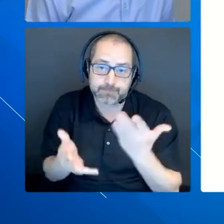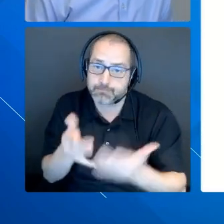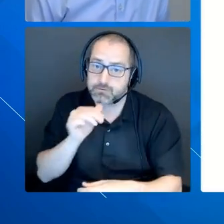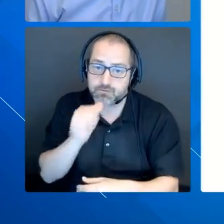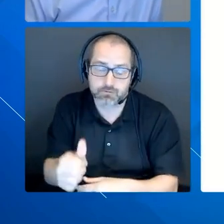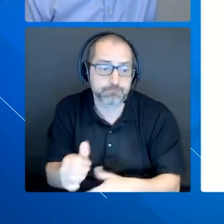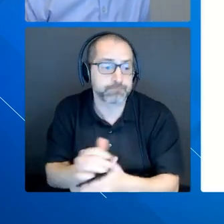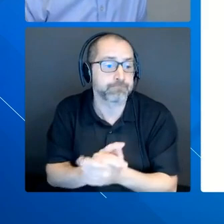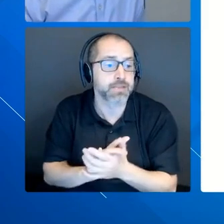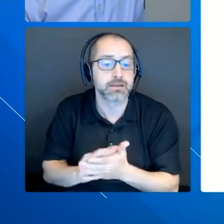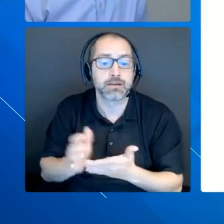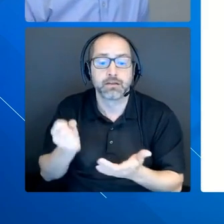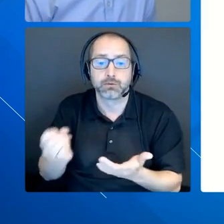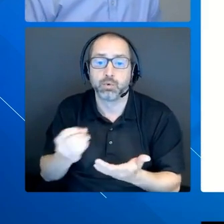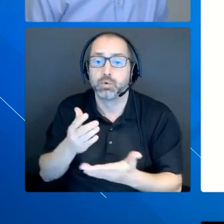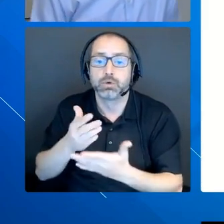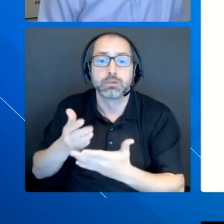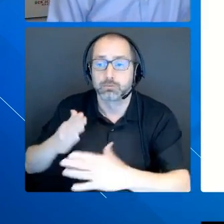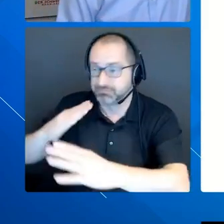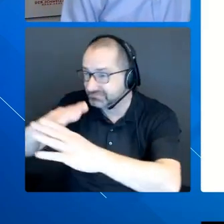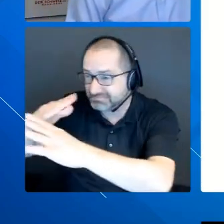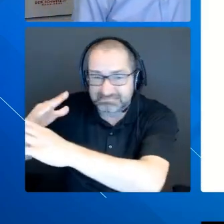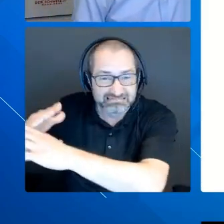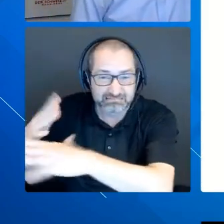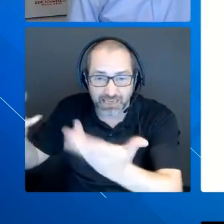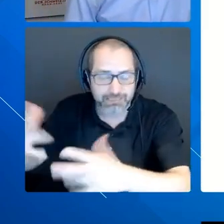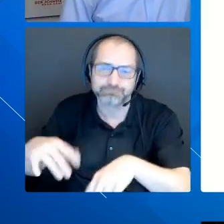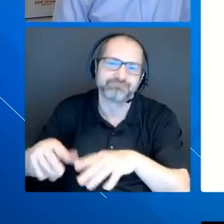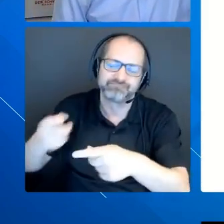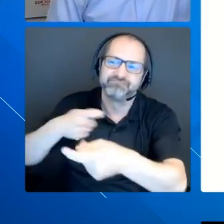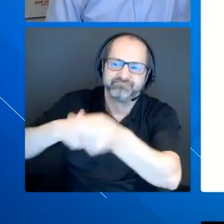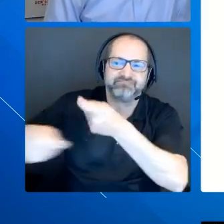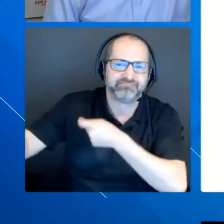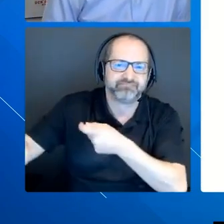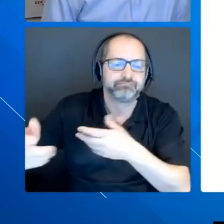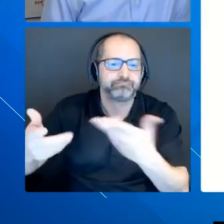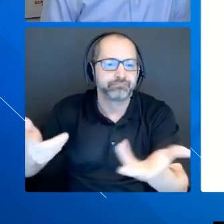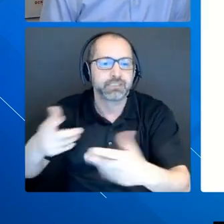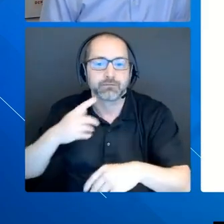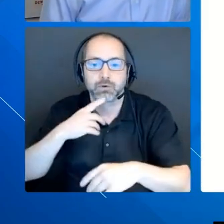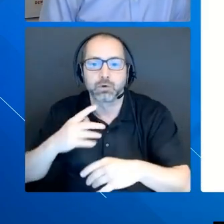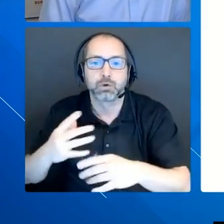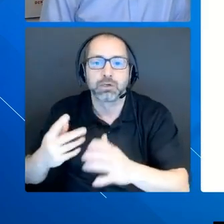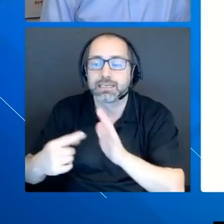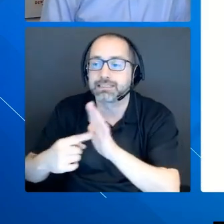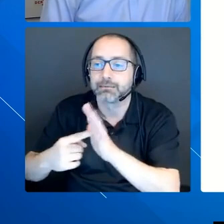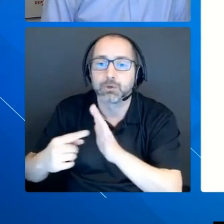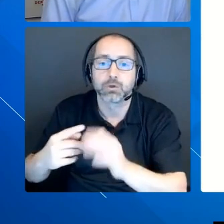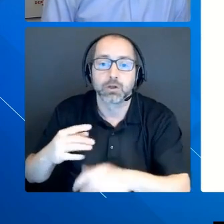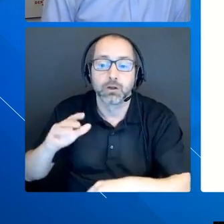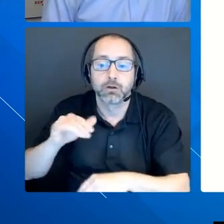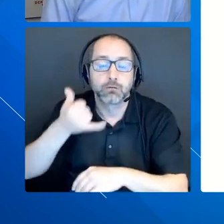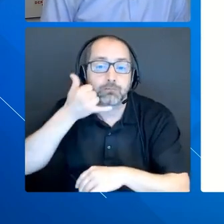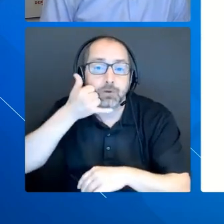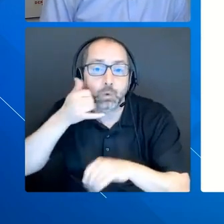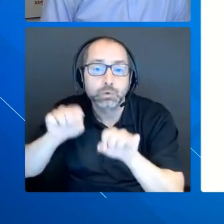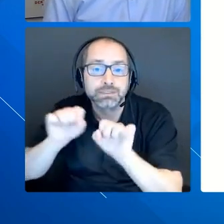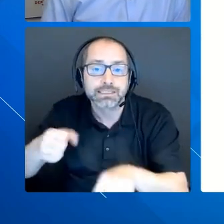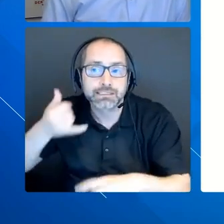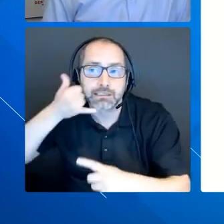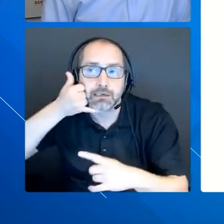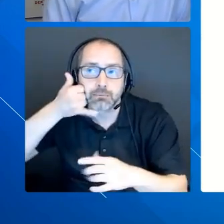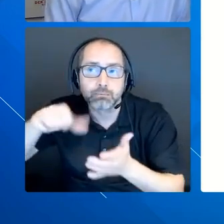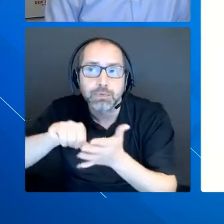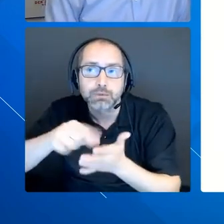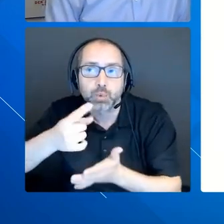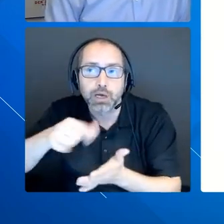So some roadblocks and solutions. Roadblock is I have difficulty accessing those voice input menus on phone systems or conversational speech programs like